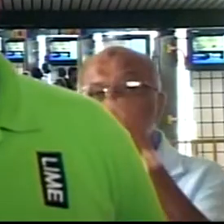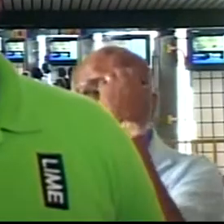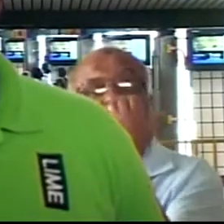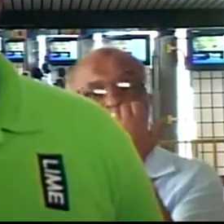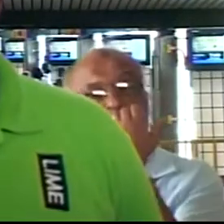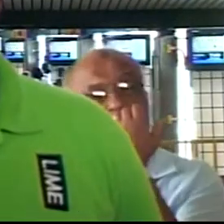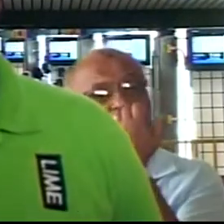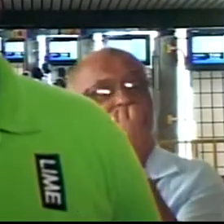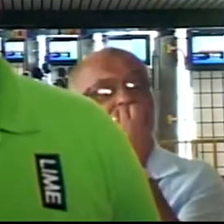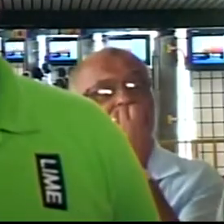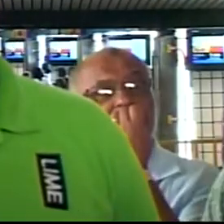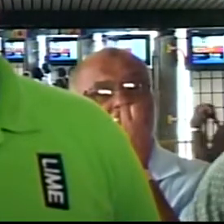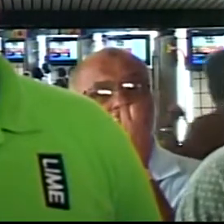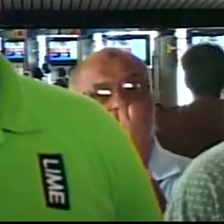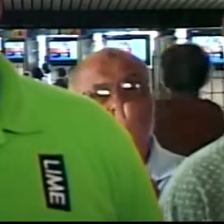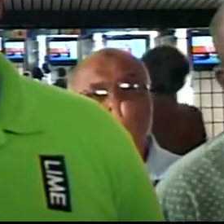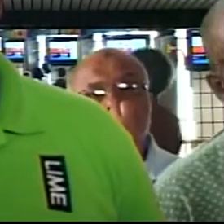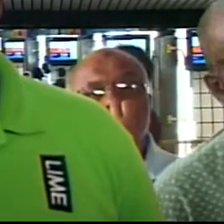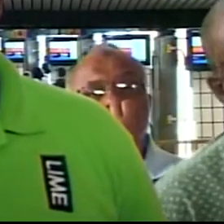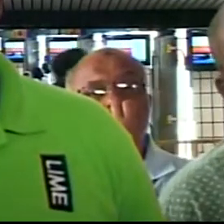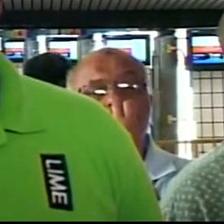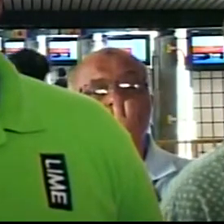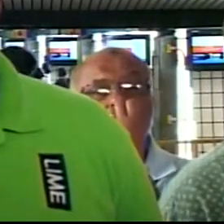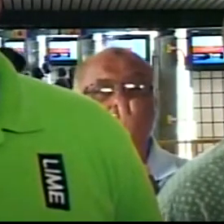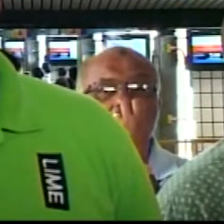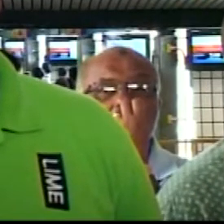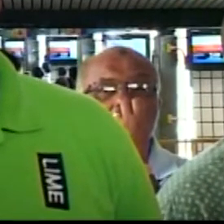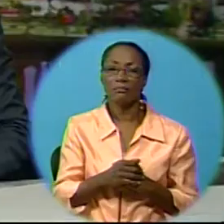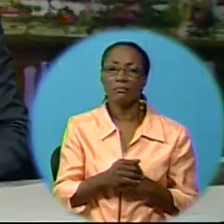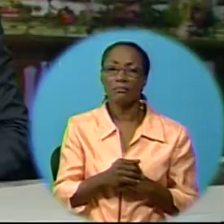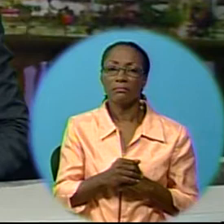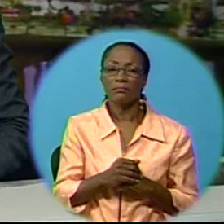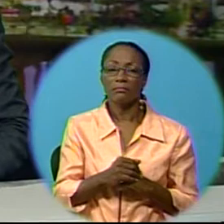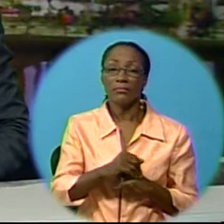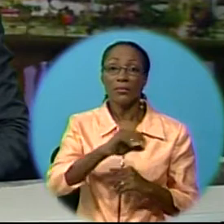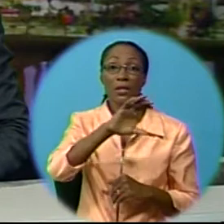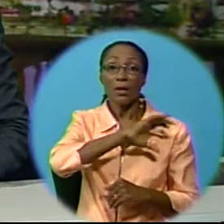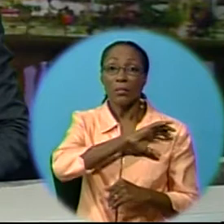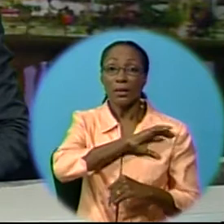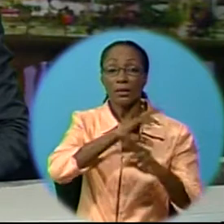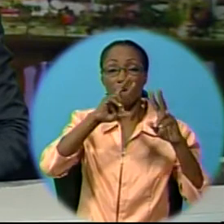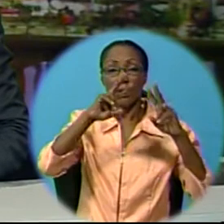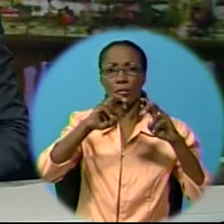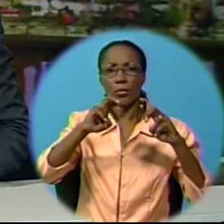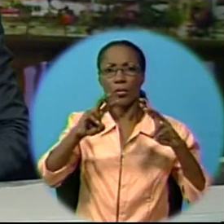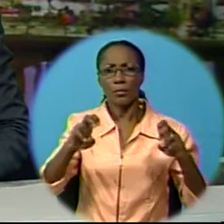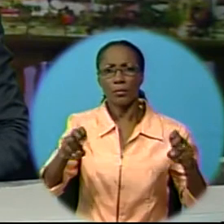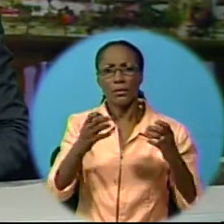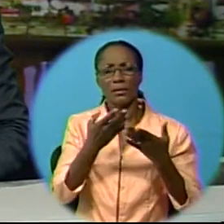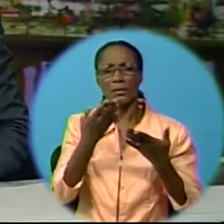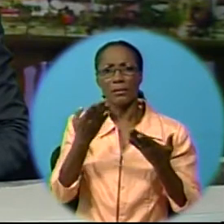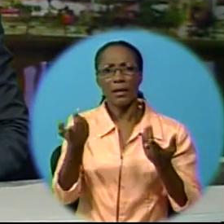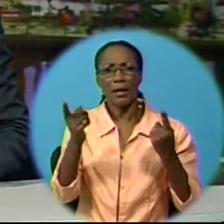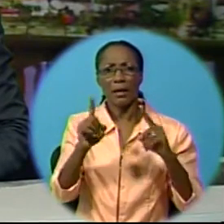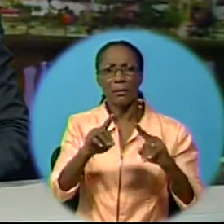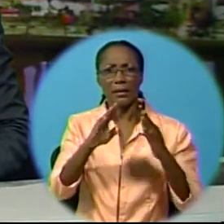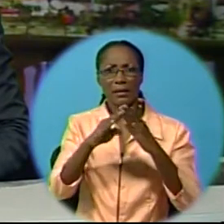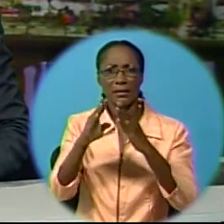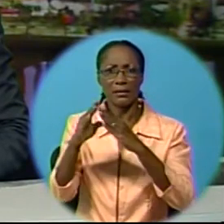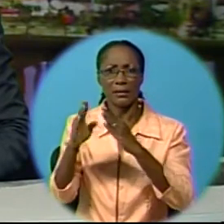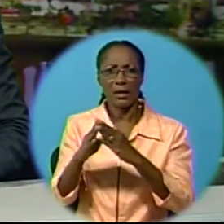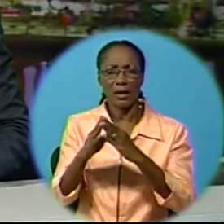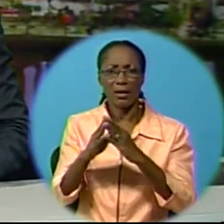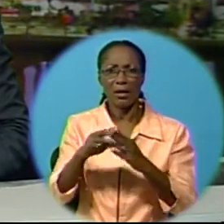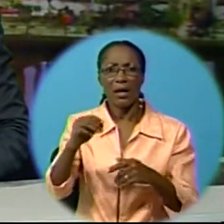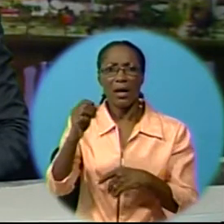They do have access to it while they're here, so that's really what prompted us. Police are probing an incident in the city which has left a man